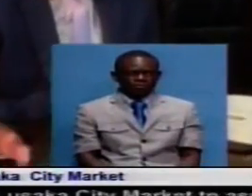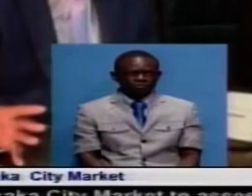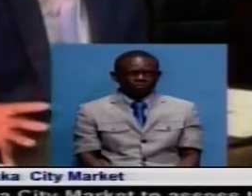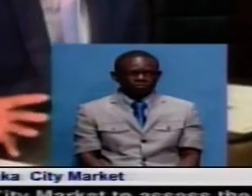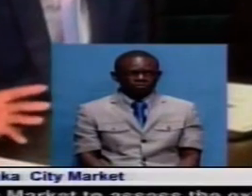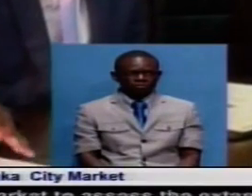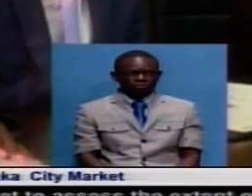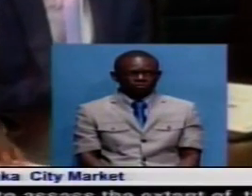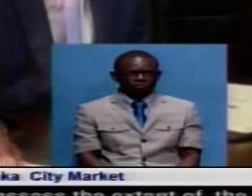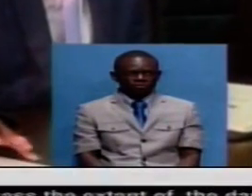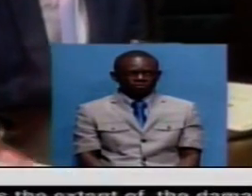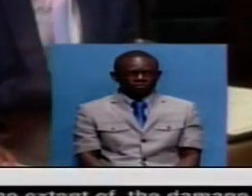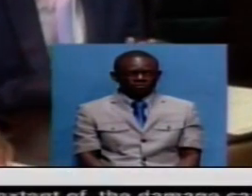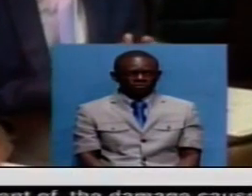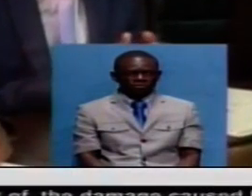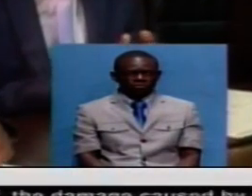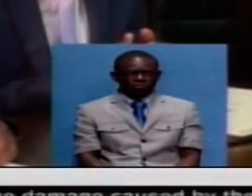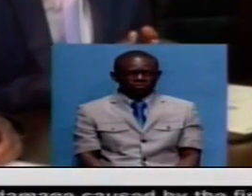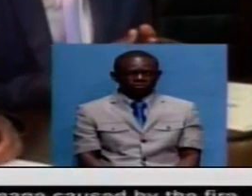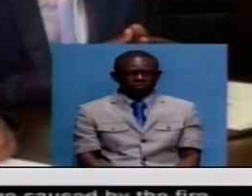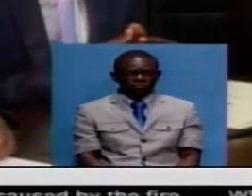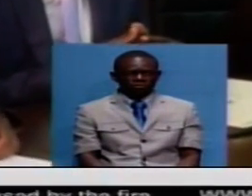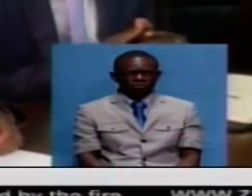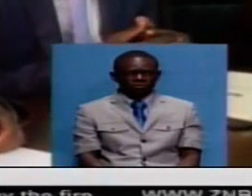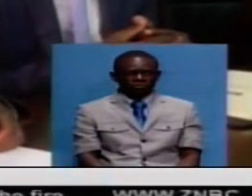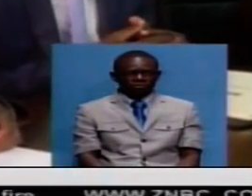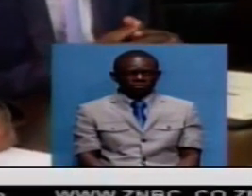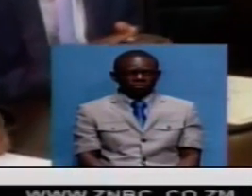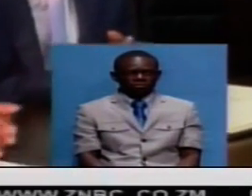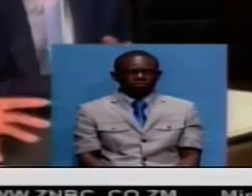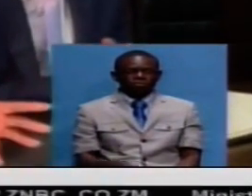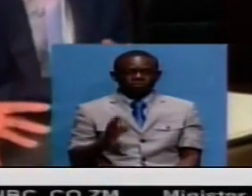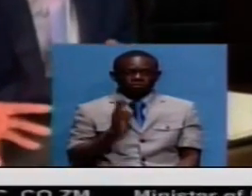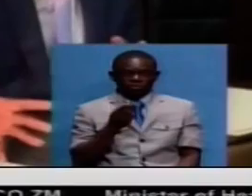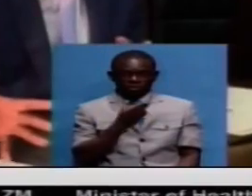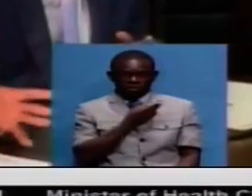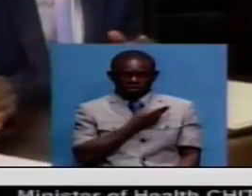Intend from the two people to strengthen our relations with the